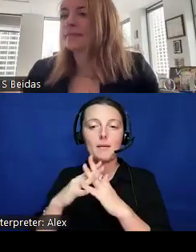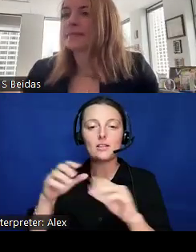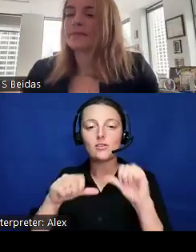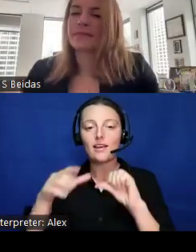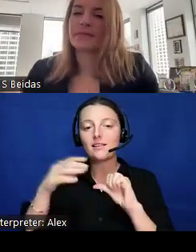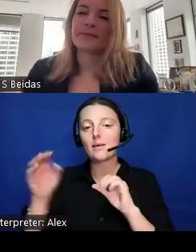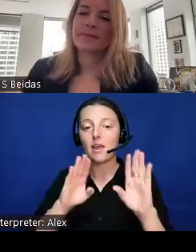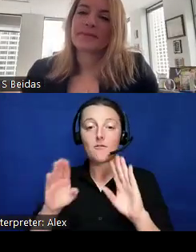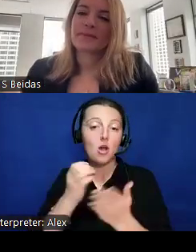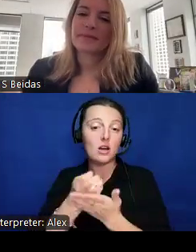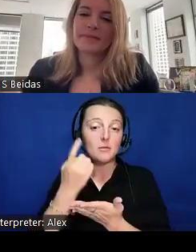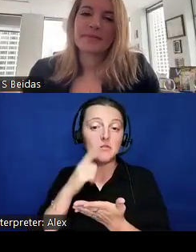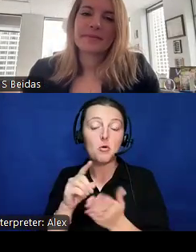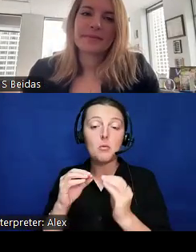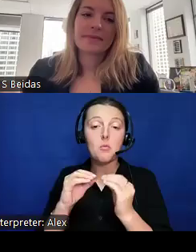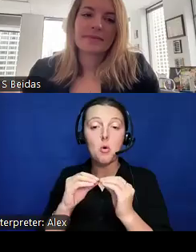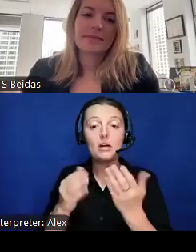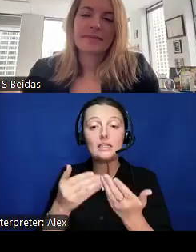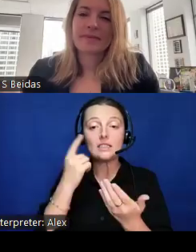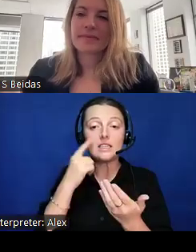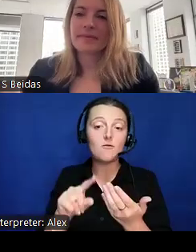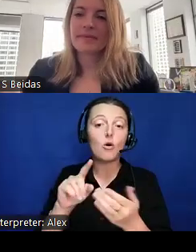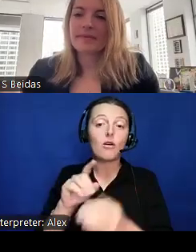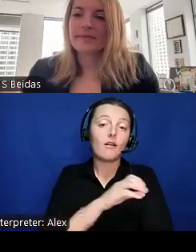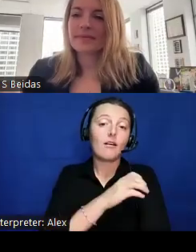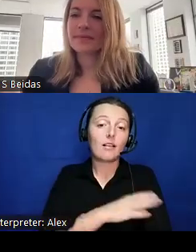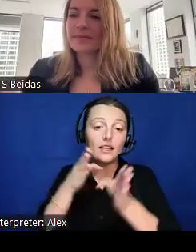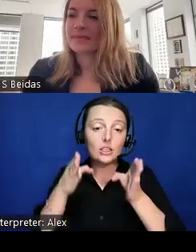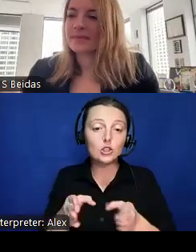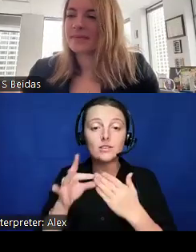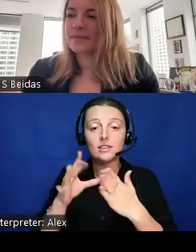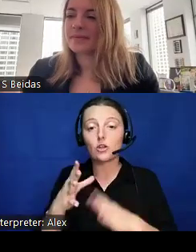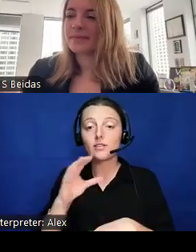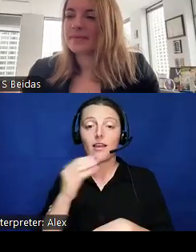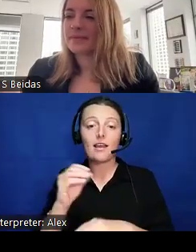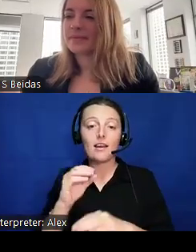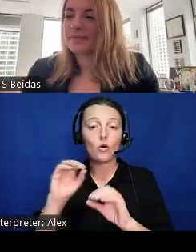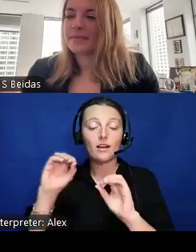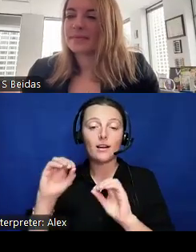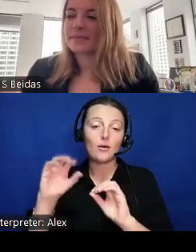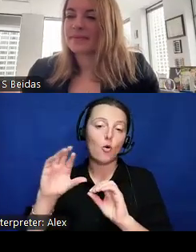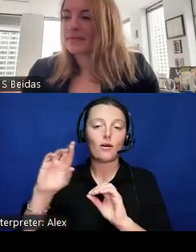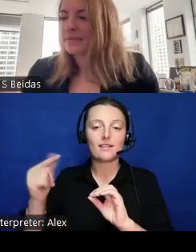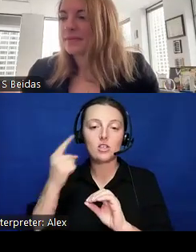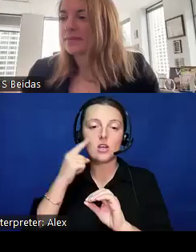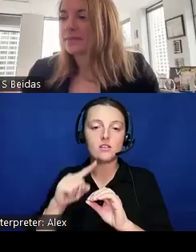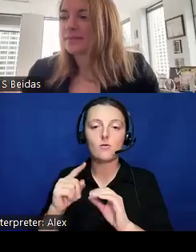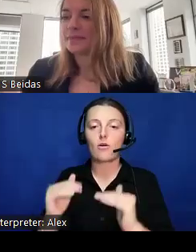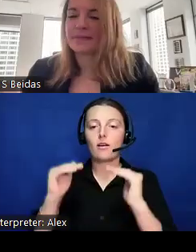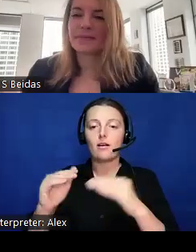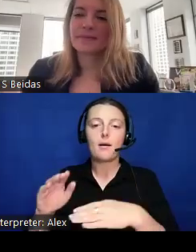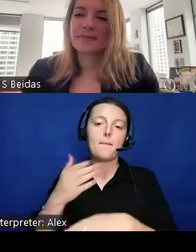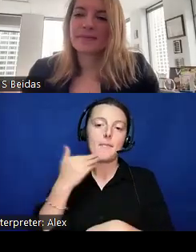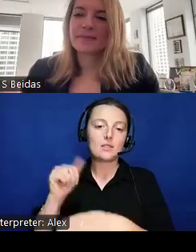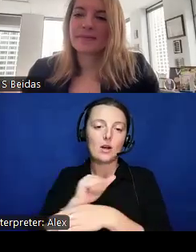for clinicians, leaders, and organizations to use best practices to promote the quality and equity of care and also to enhance health